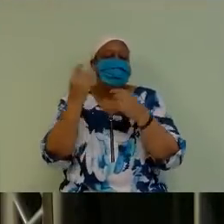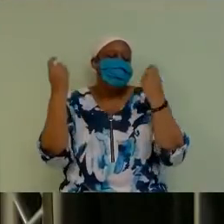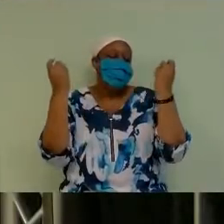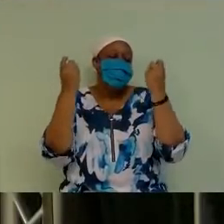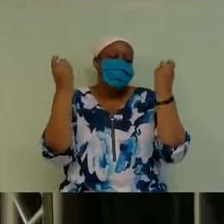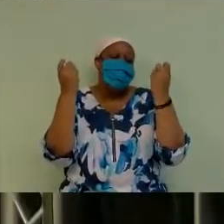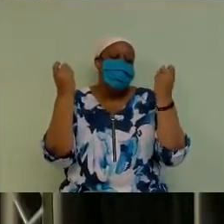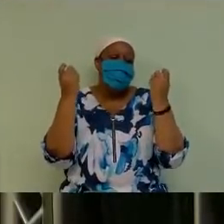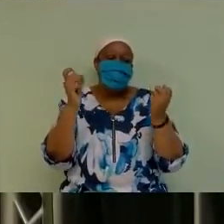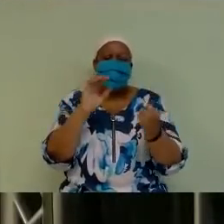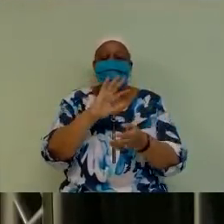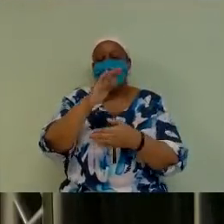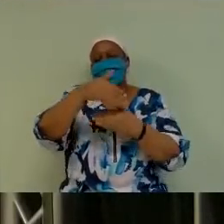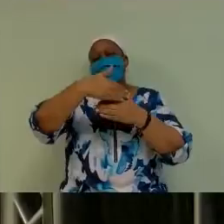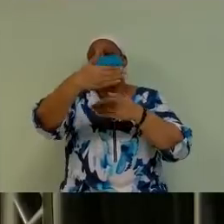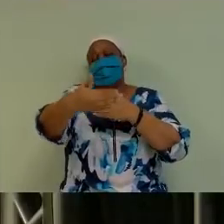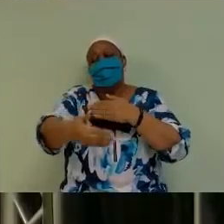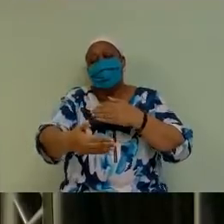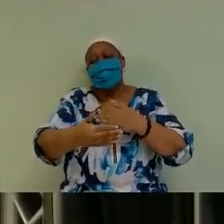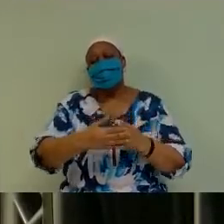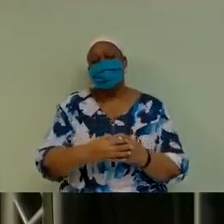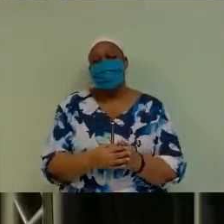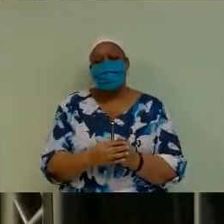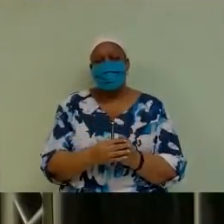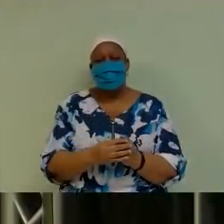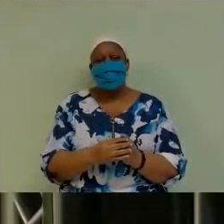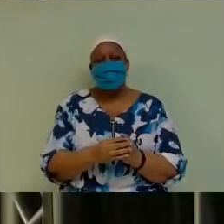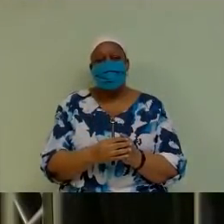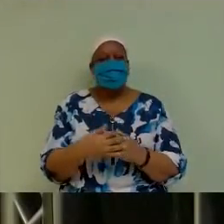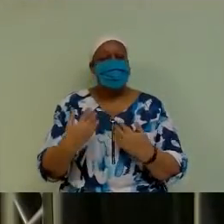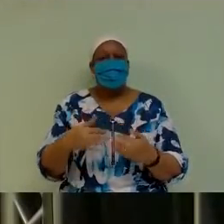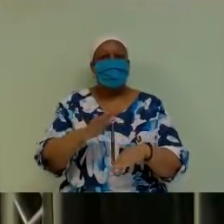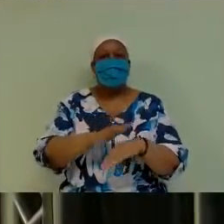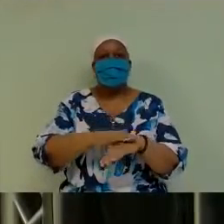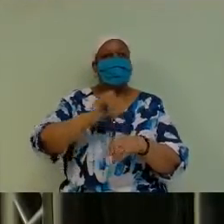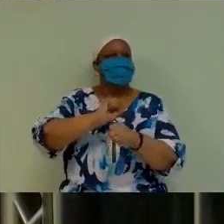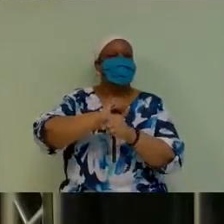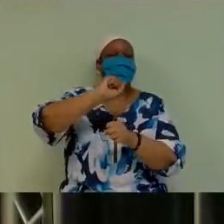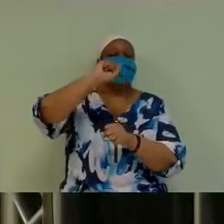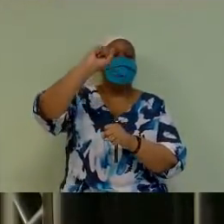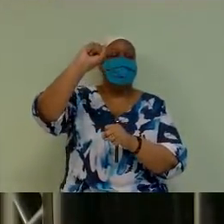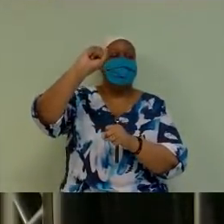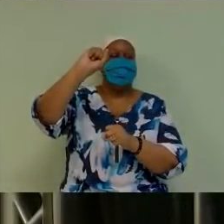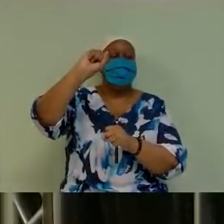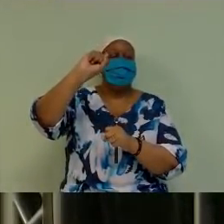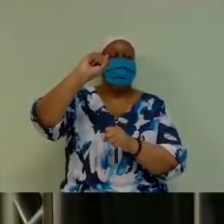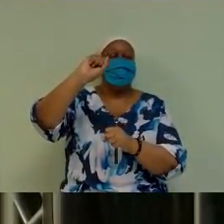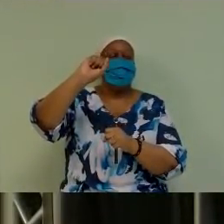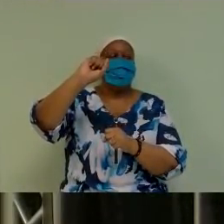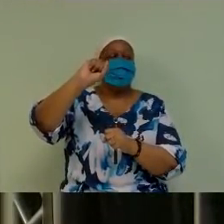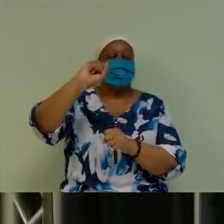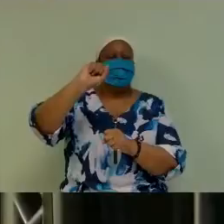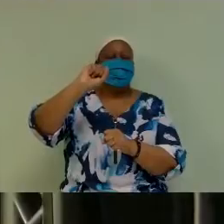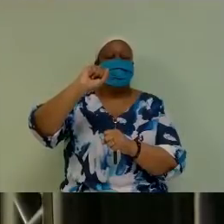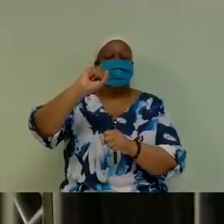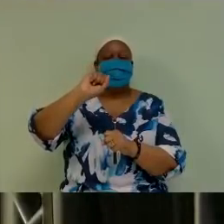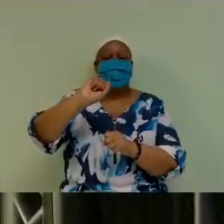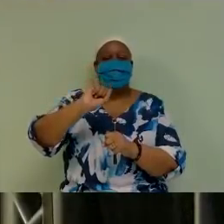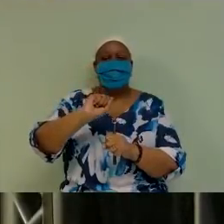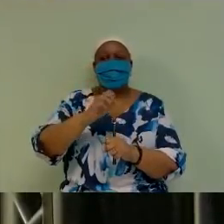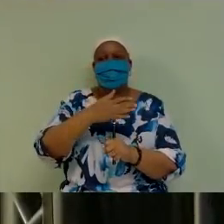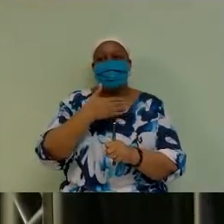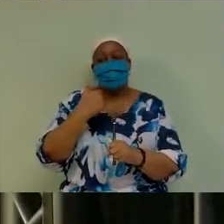celebrations thereafter. We were on the mountaintop. It was a mountaintop experience,